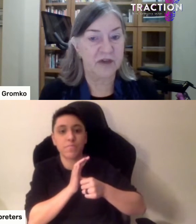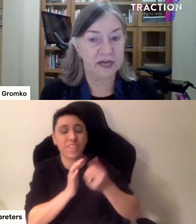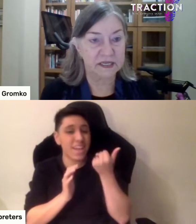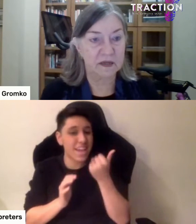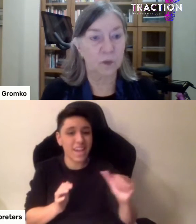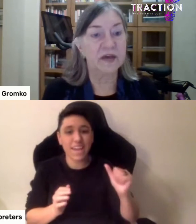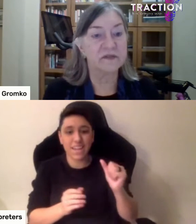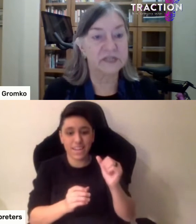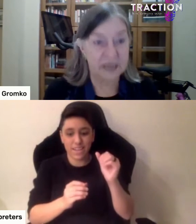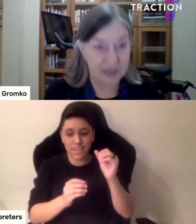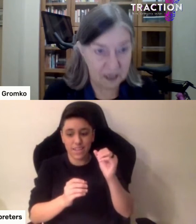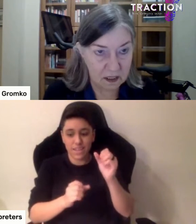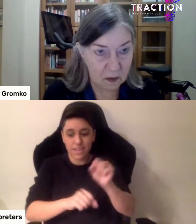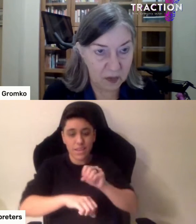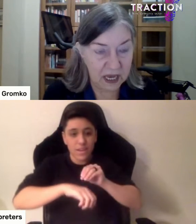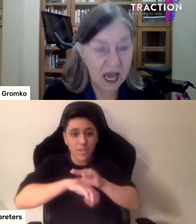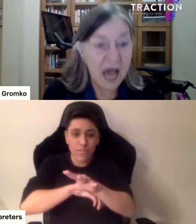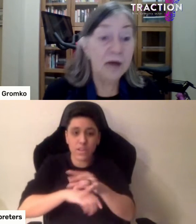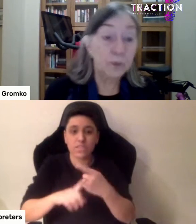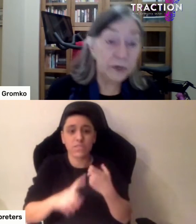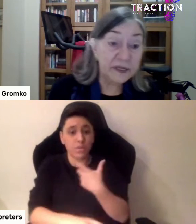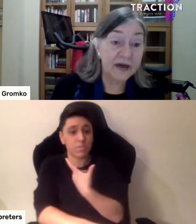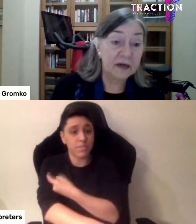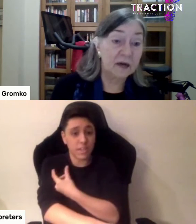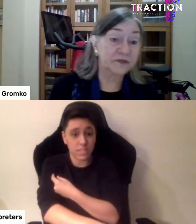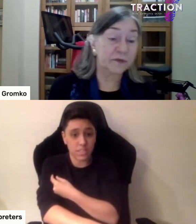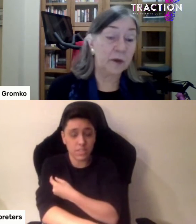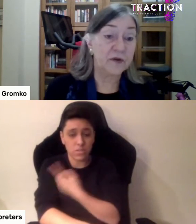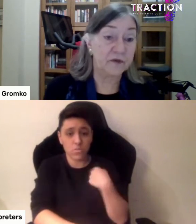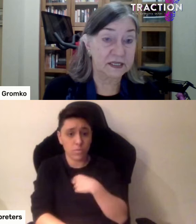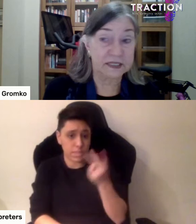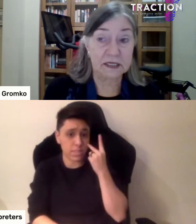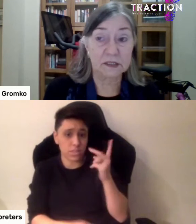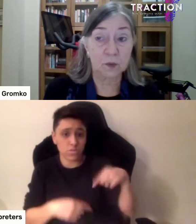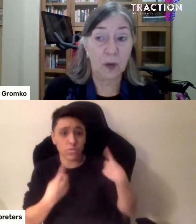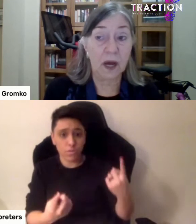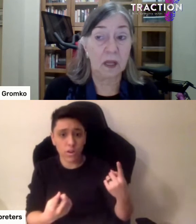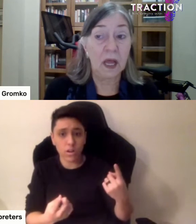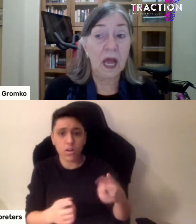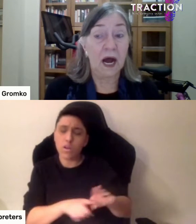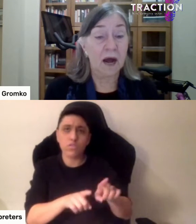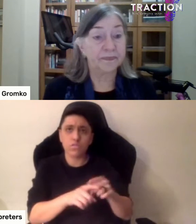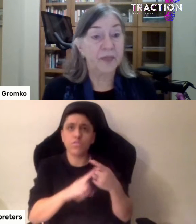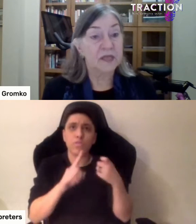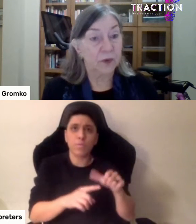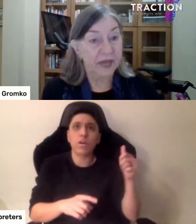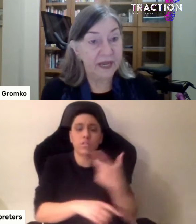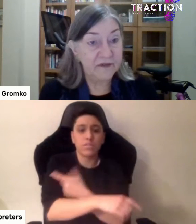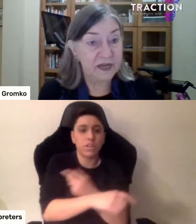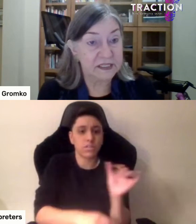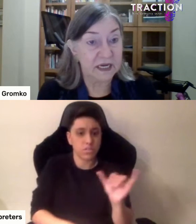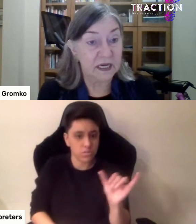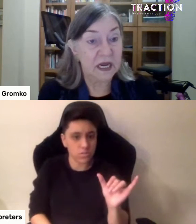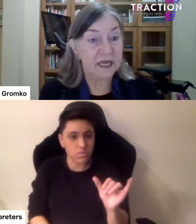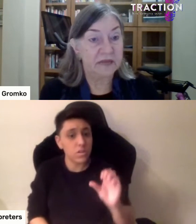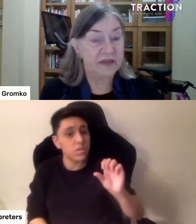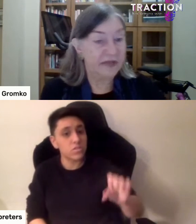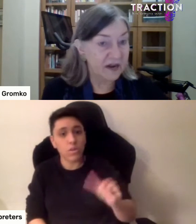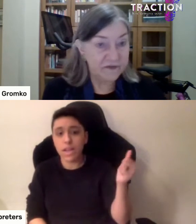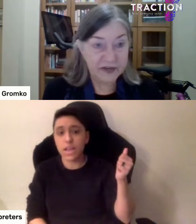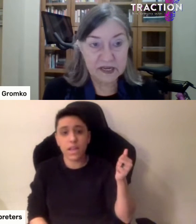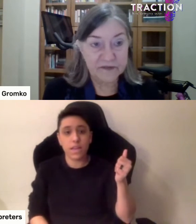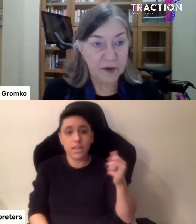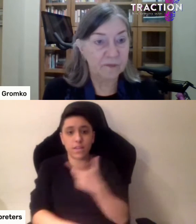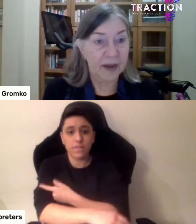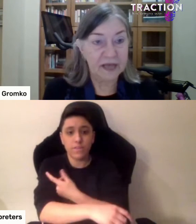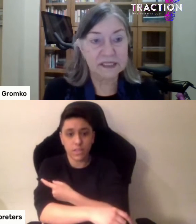effect from the vaccine that we have seen, okay, and really that comes from other vaccines as well. So any vaccine,